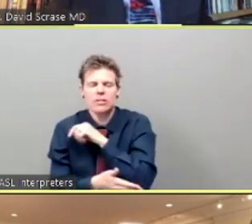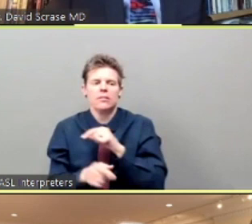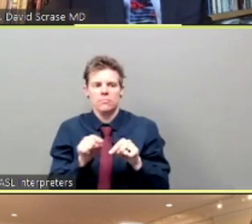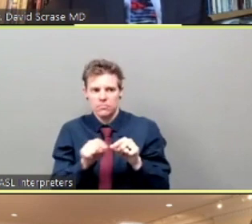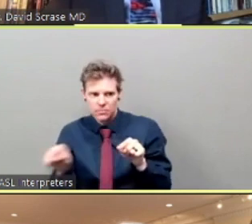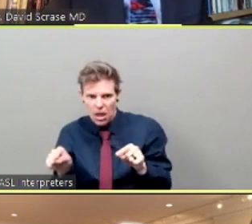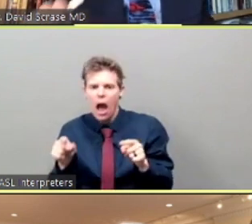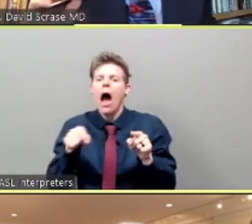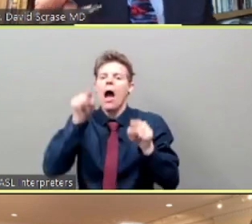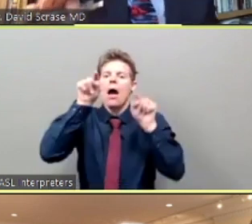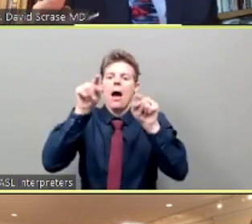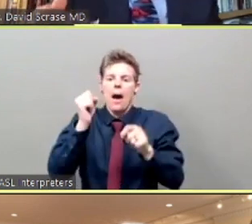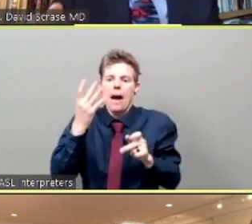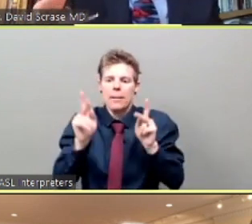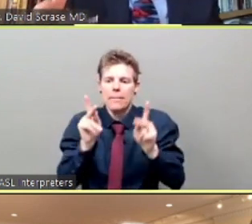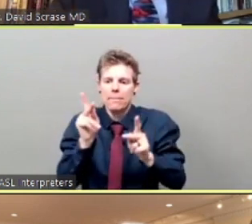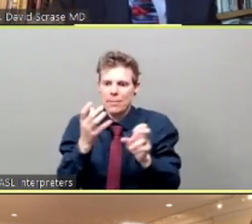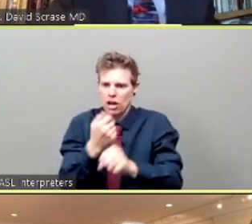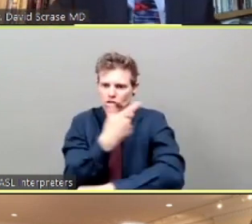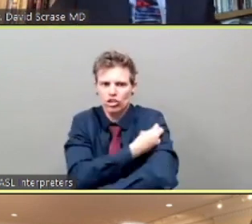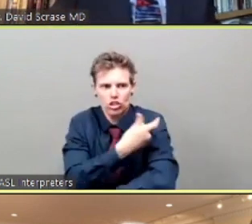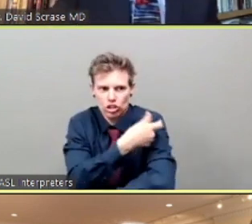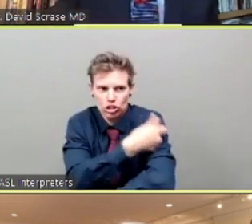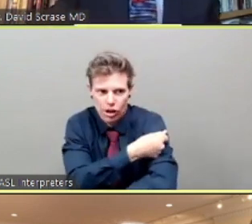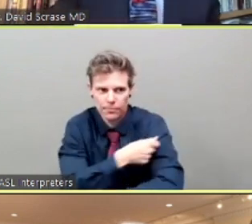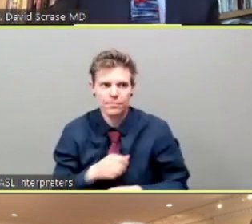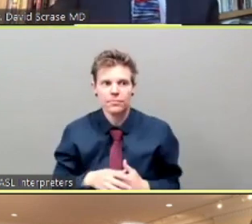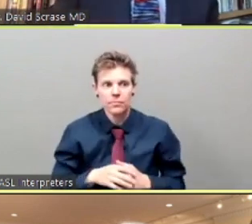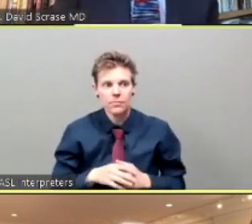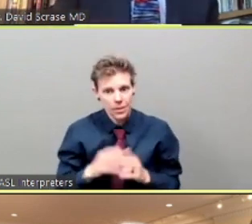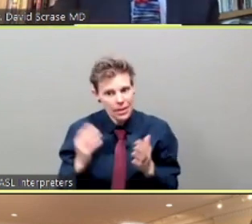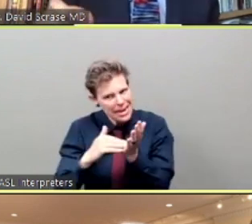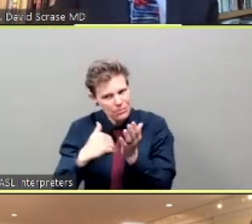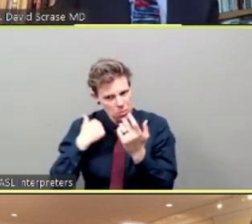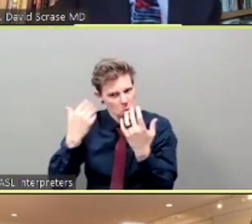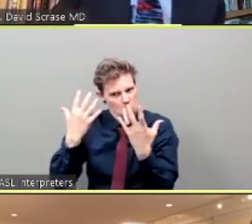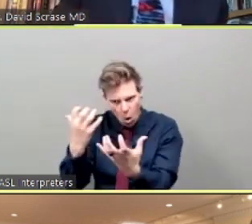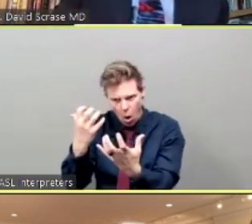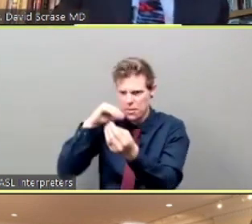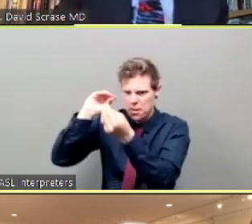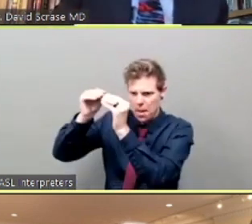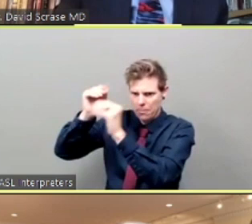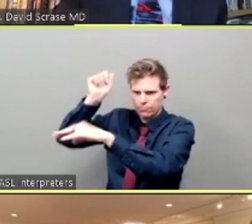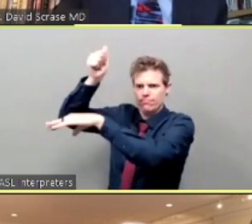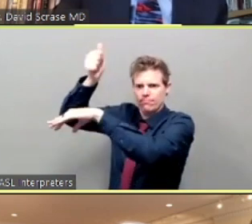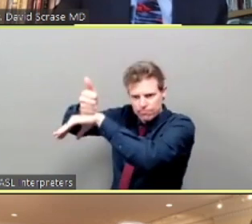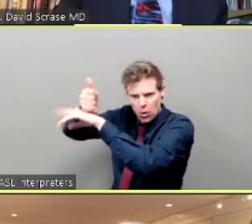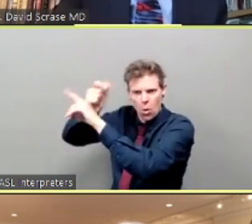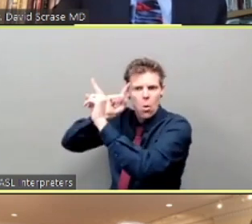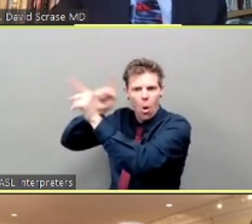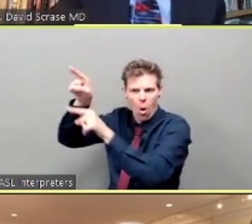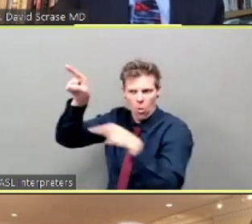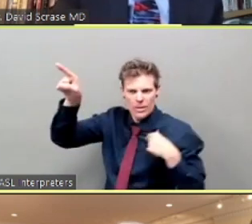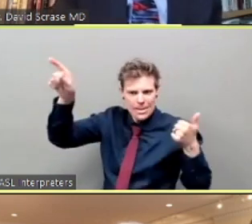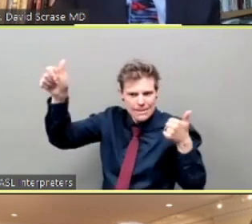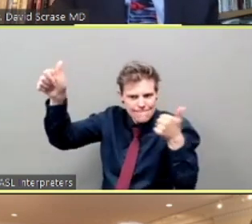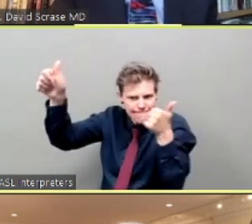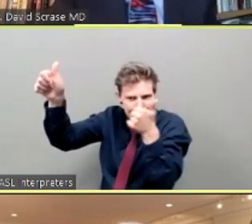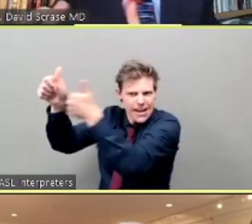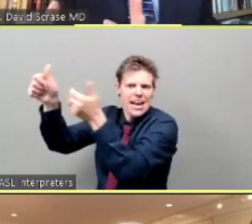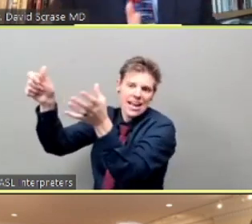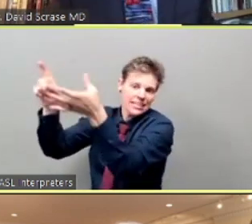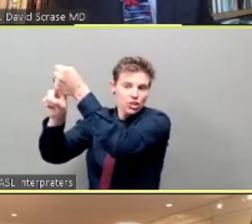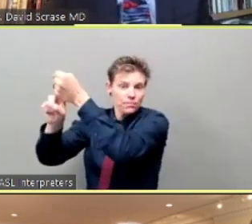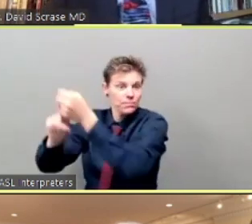every 2 weeks. And remember though, this is a moving target, and we've been criticized in the past for moving targets, but this is one